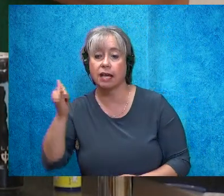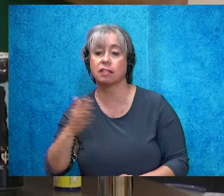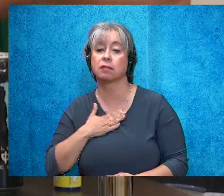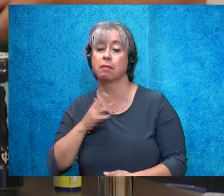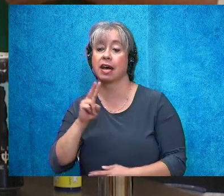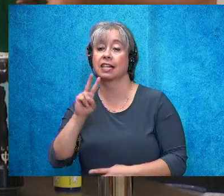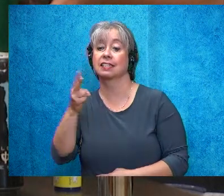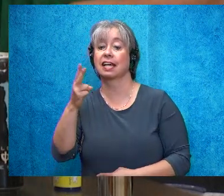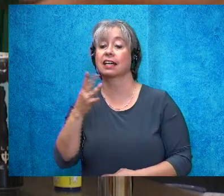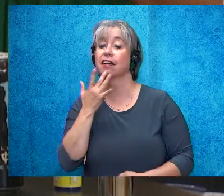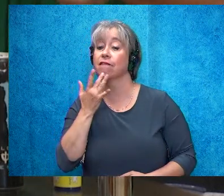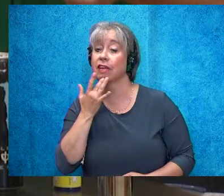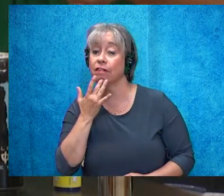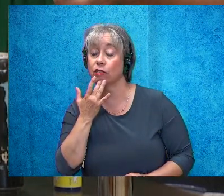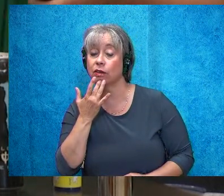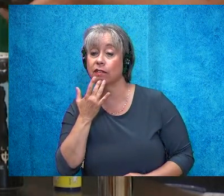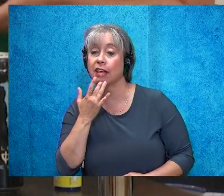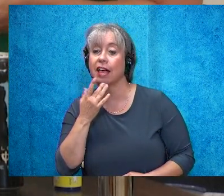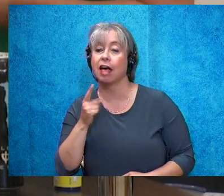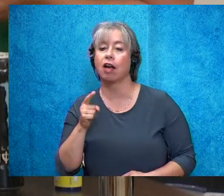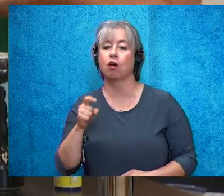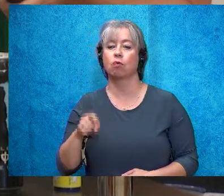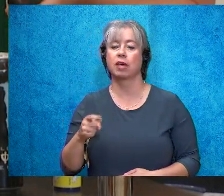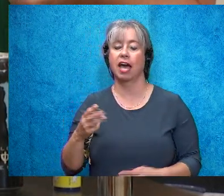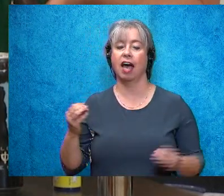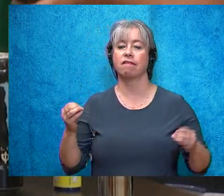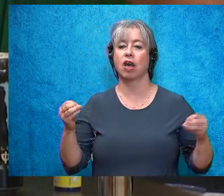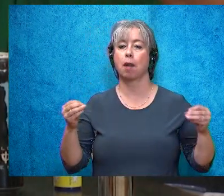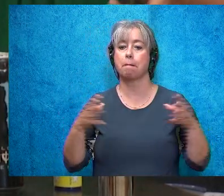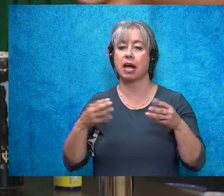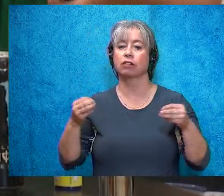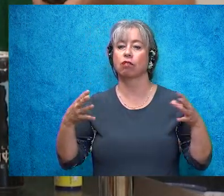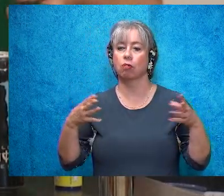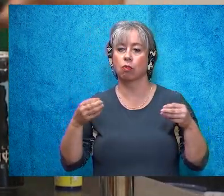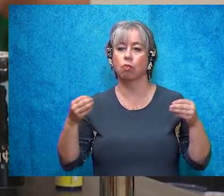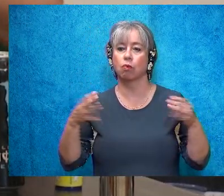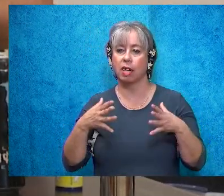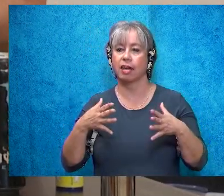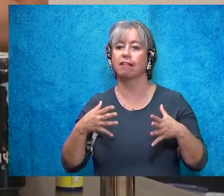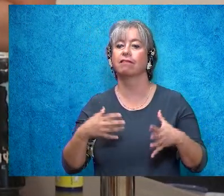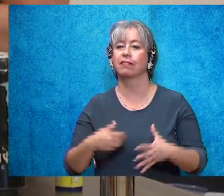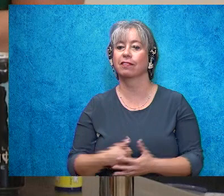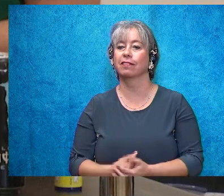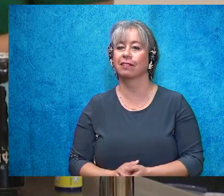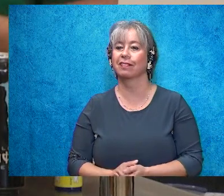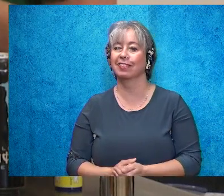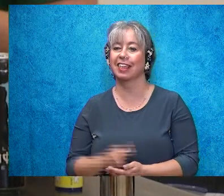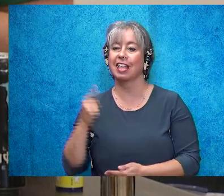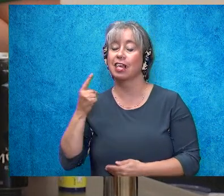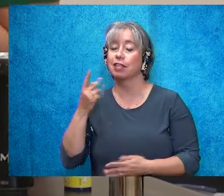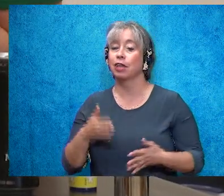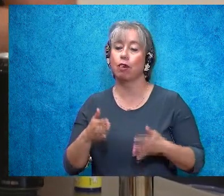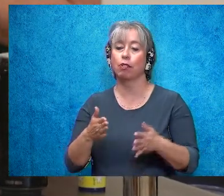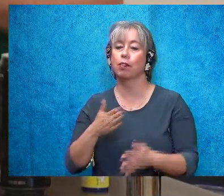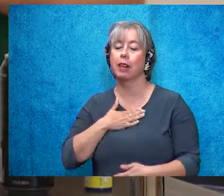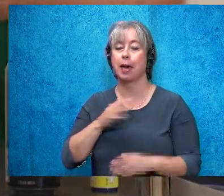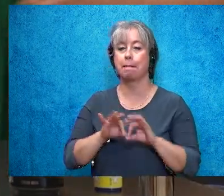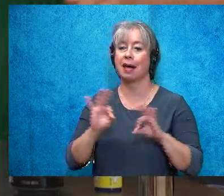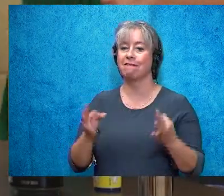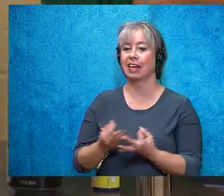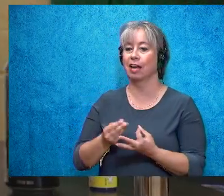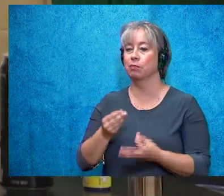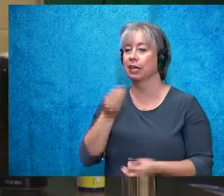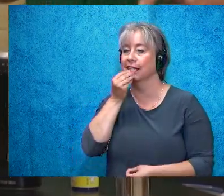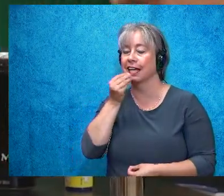have microwaves. And microwaves is pretty much the only way my family gets fed. So, looking